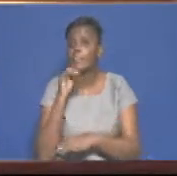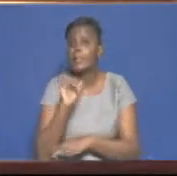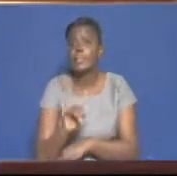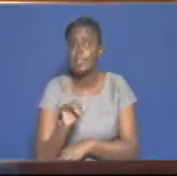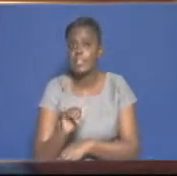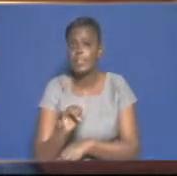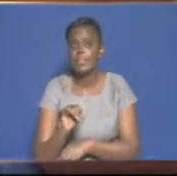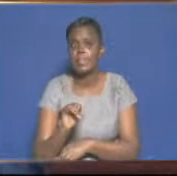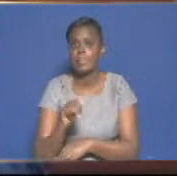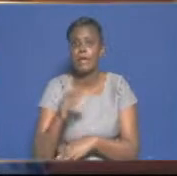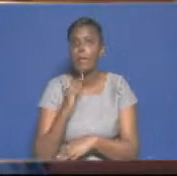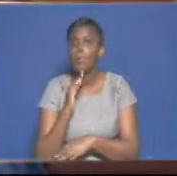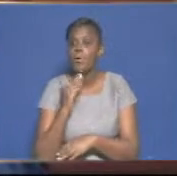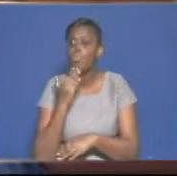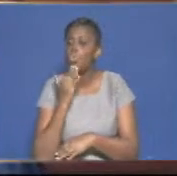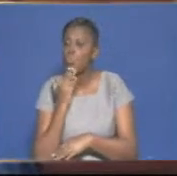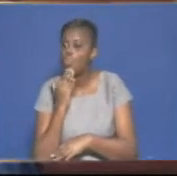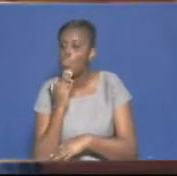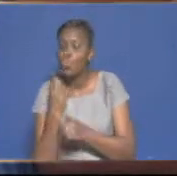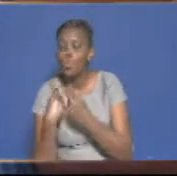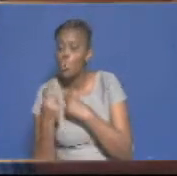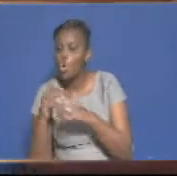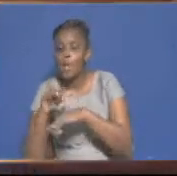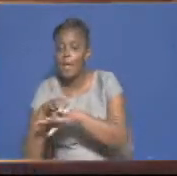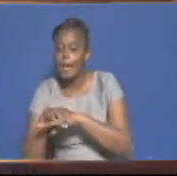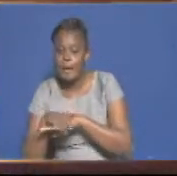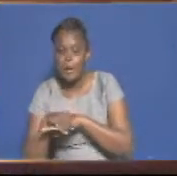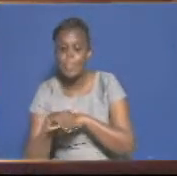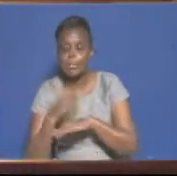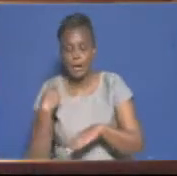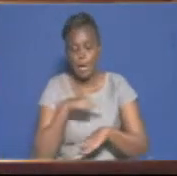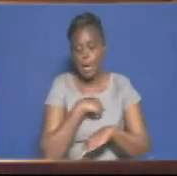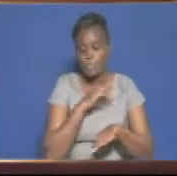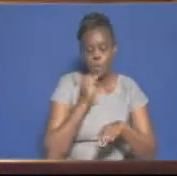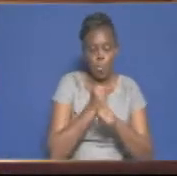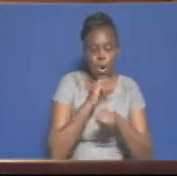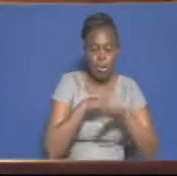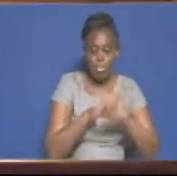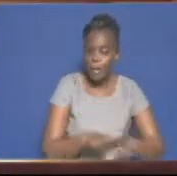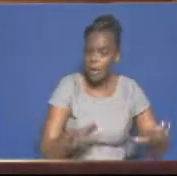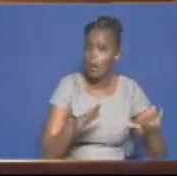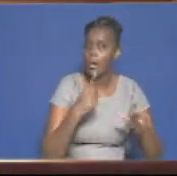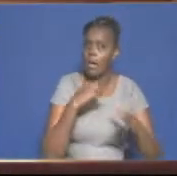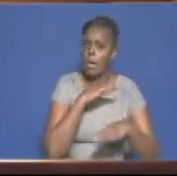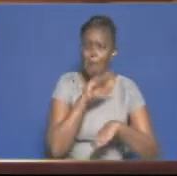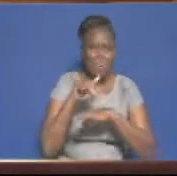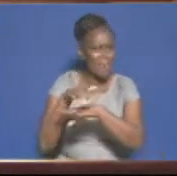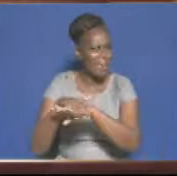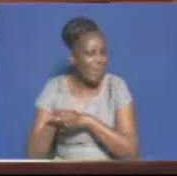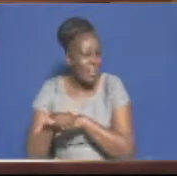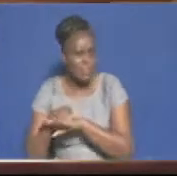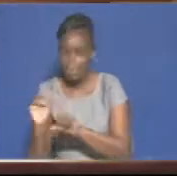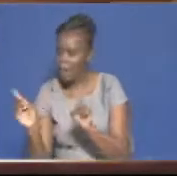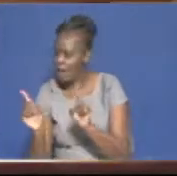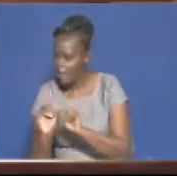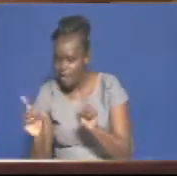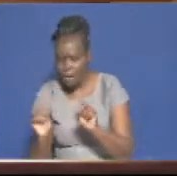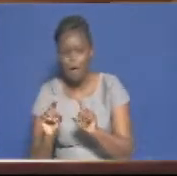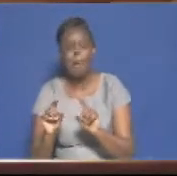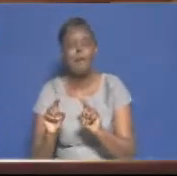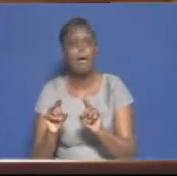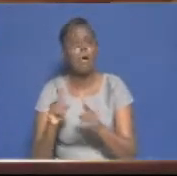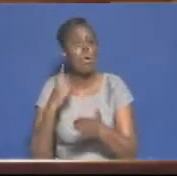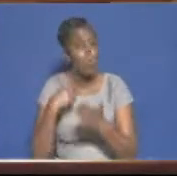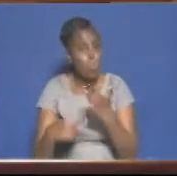that wacha wajaluo waongee kizungu kwa bunge, as we work on the ground. It's not about kizungu. It's about being able